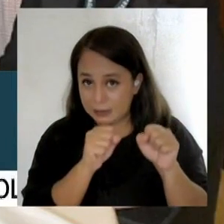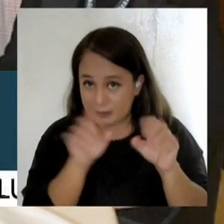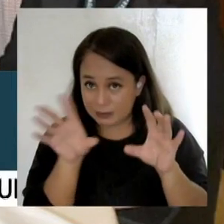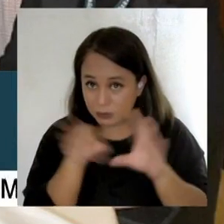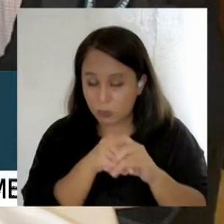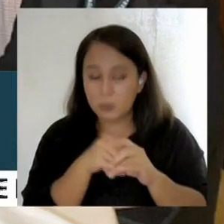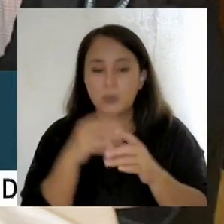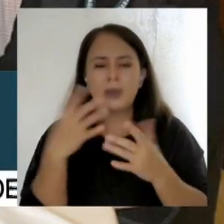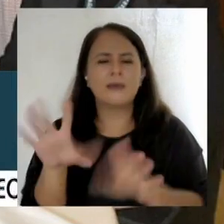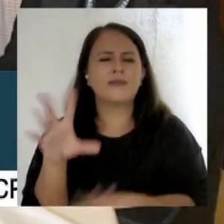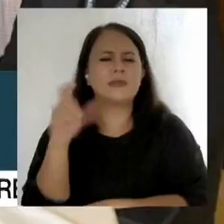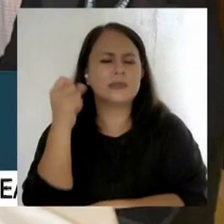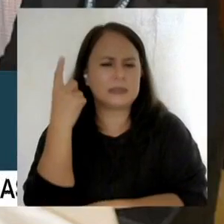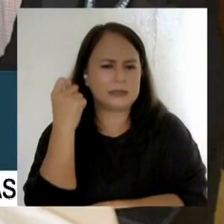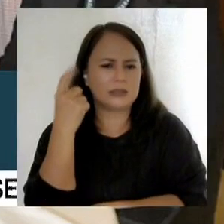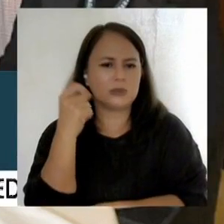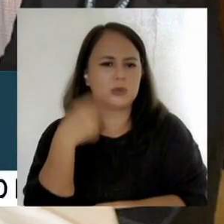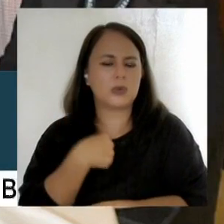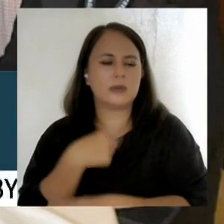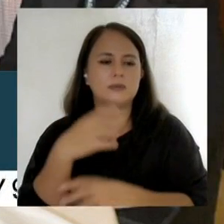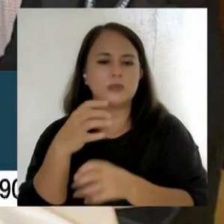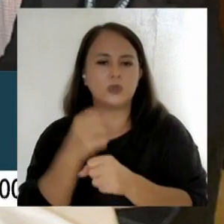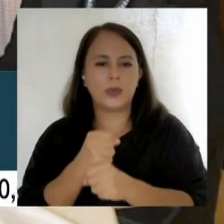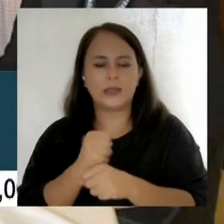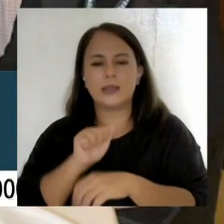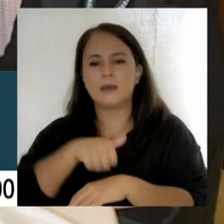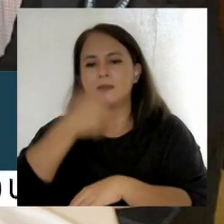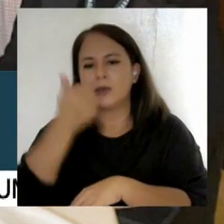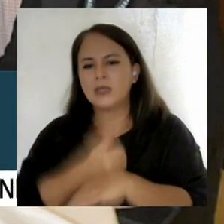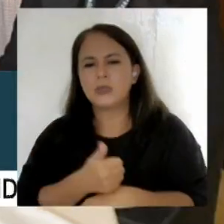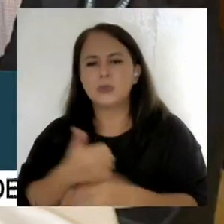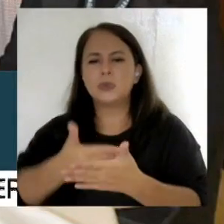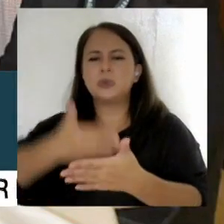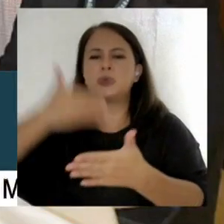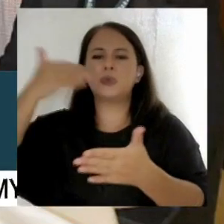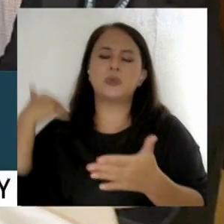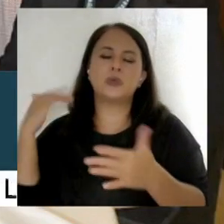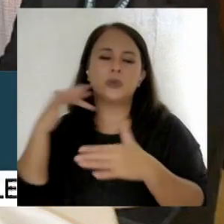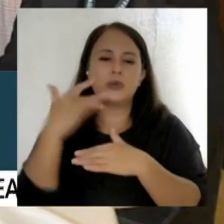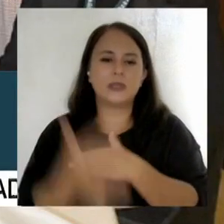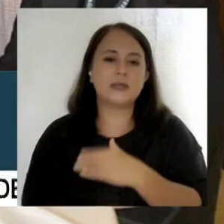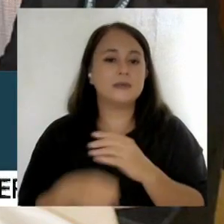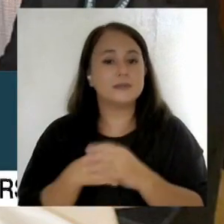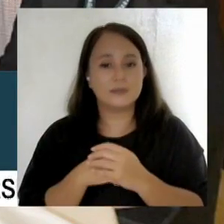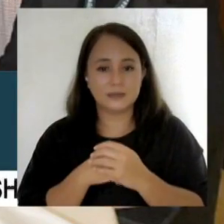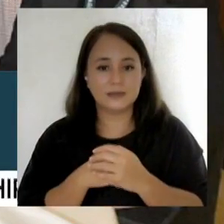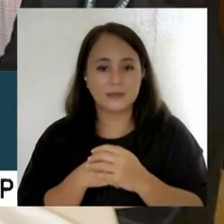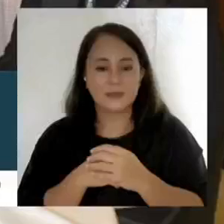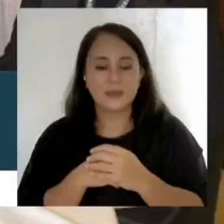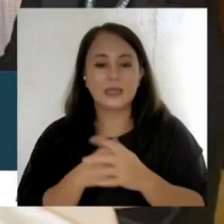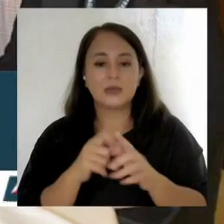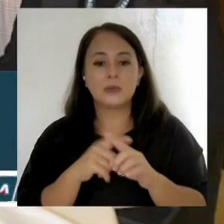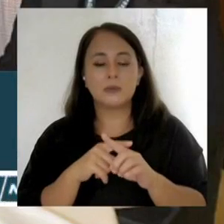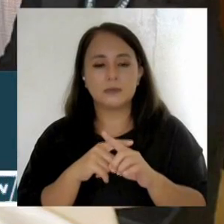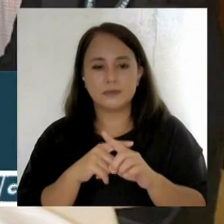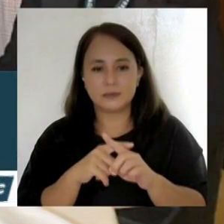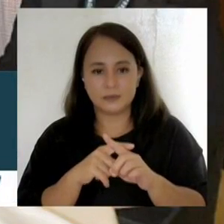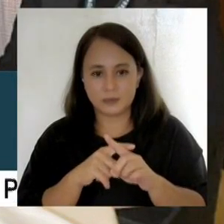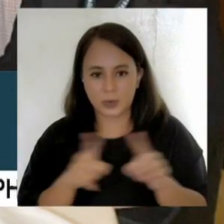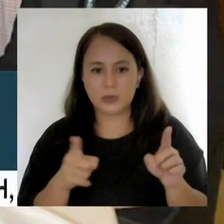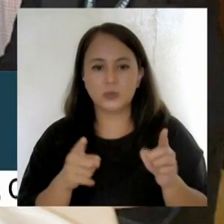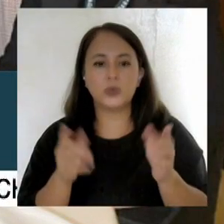understand you have to get an appointment way earlier. But the way we asked for